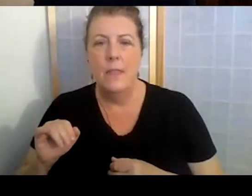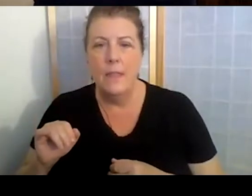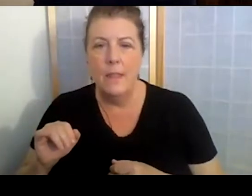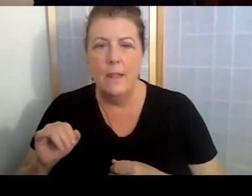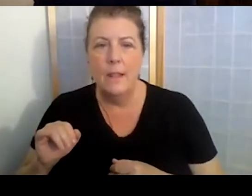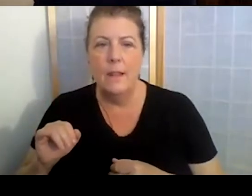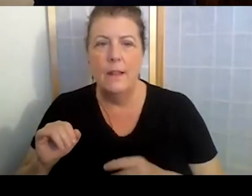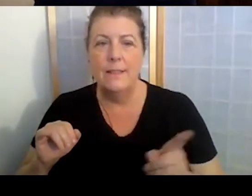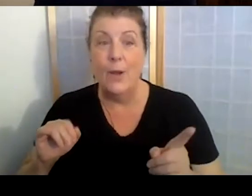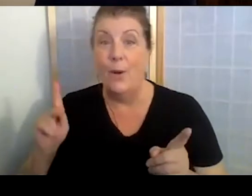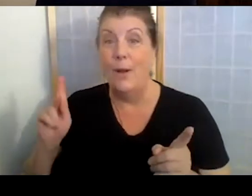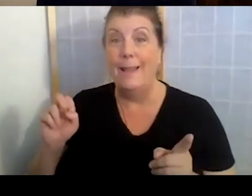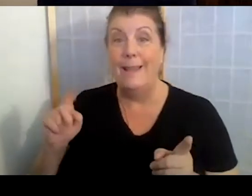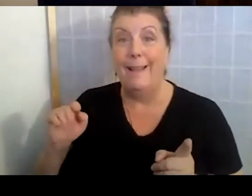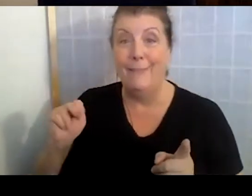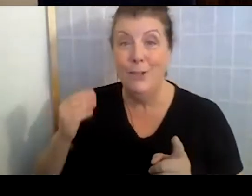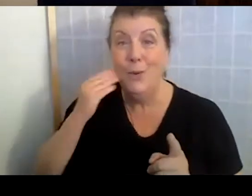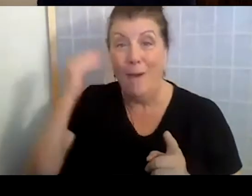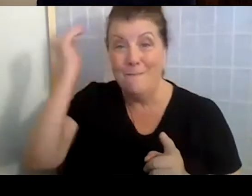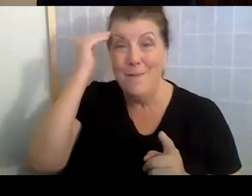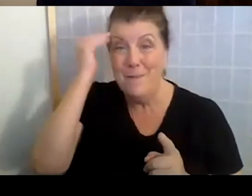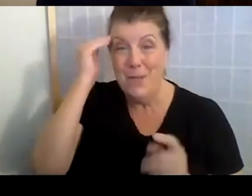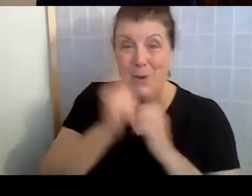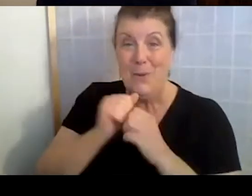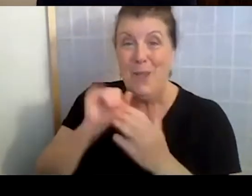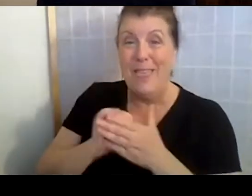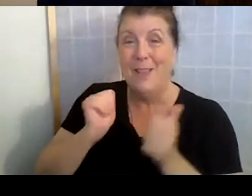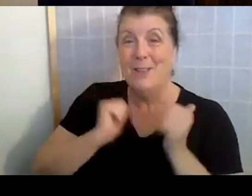None. I was an actor on that.